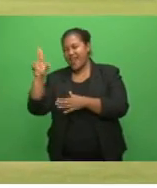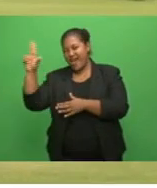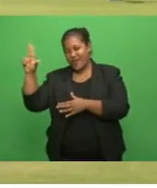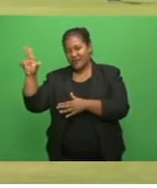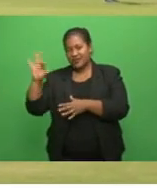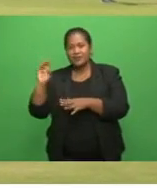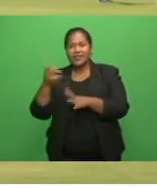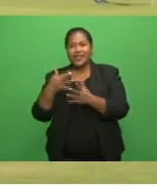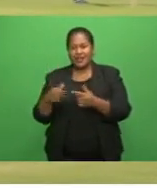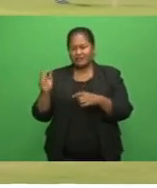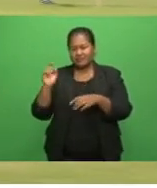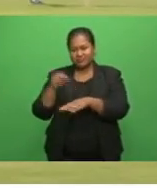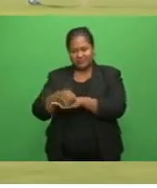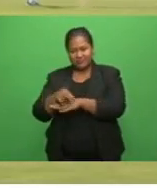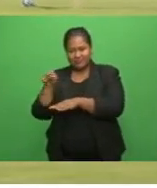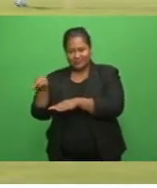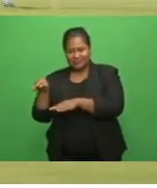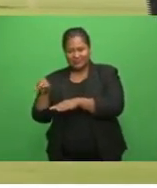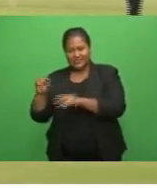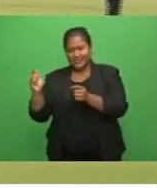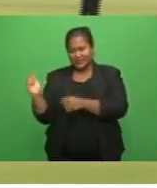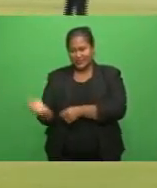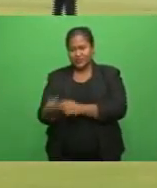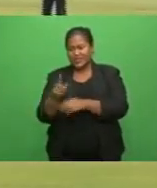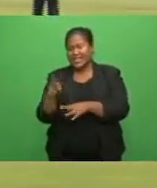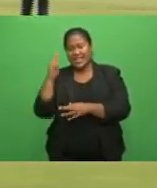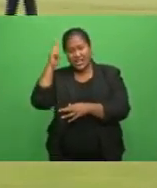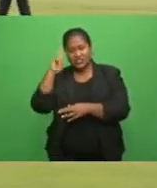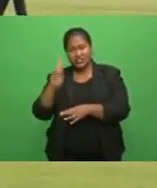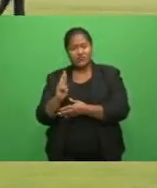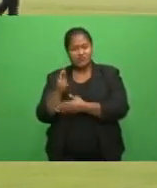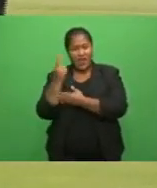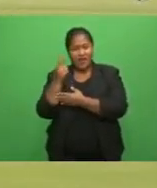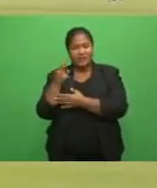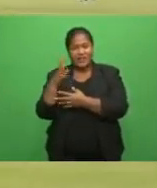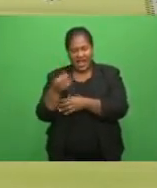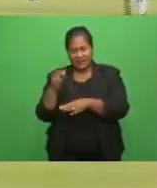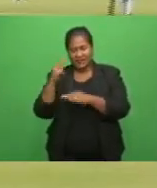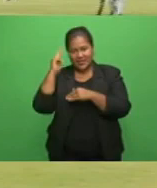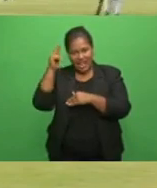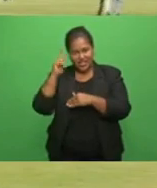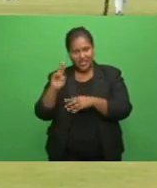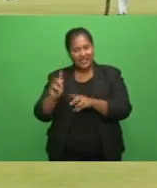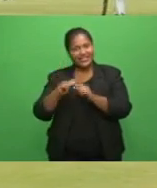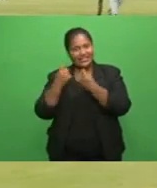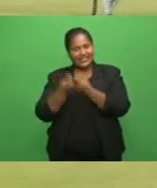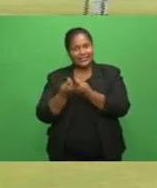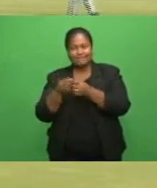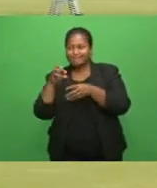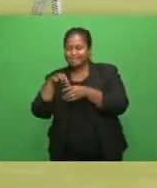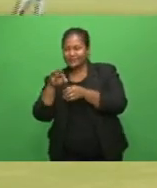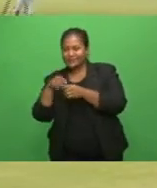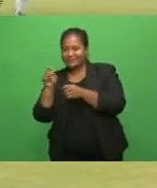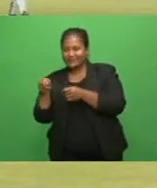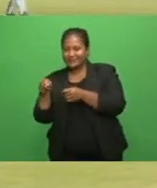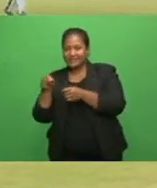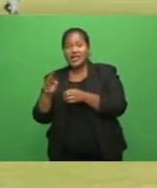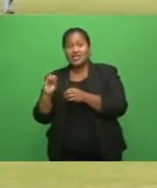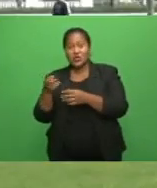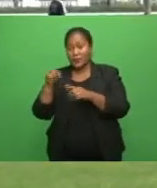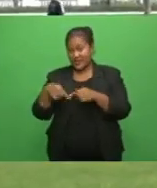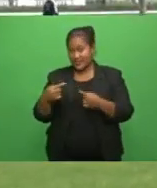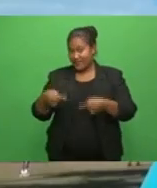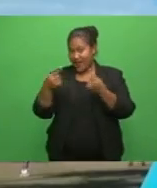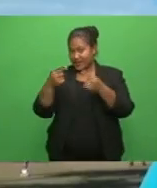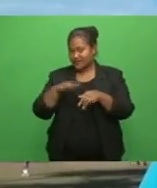great clash of national reps, pushing to earn a spot in the national team's extended squad. The finals will be held this Saturday at Albert